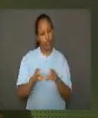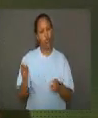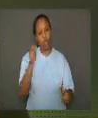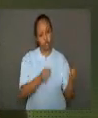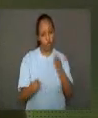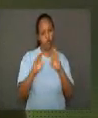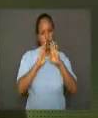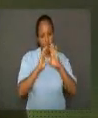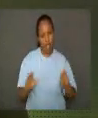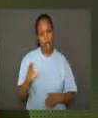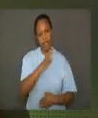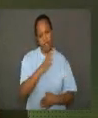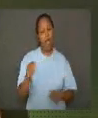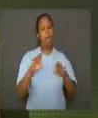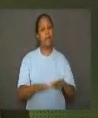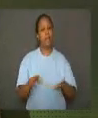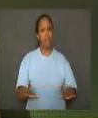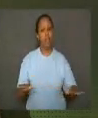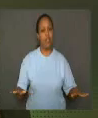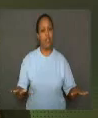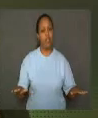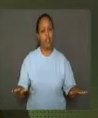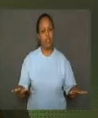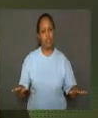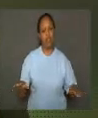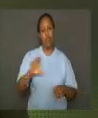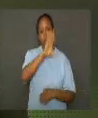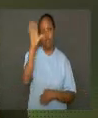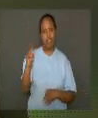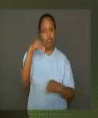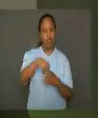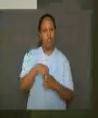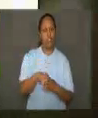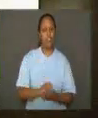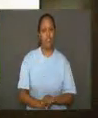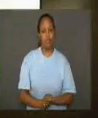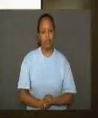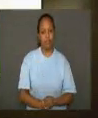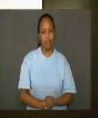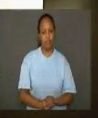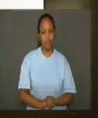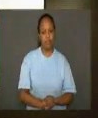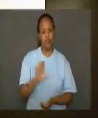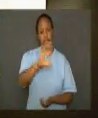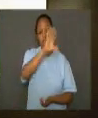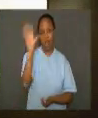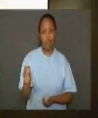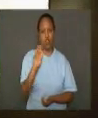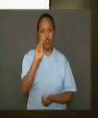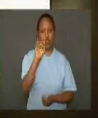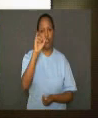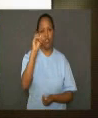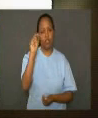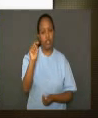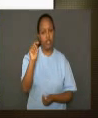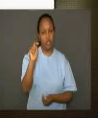to peace and stability within the continent of Africa. The African Union,